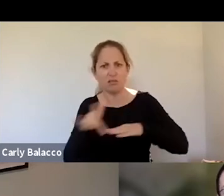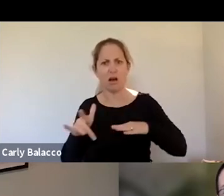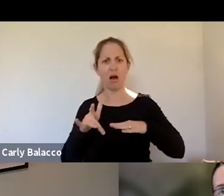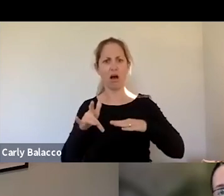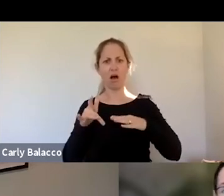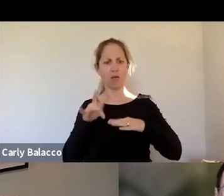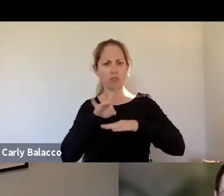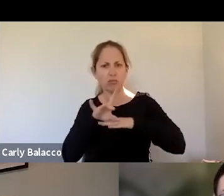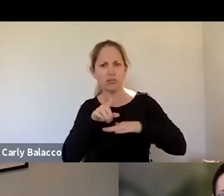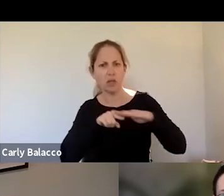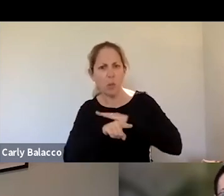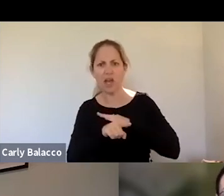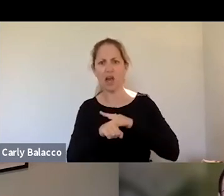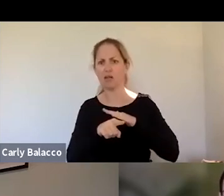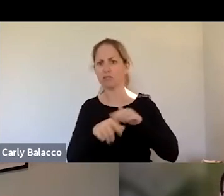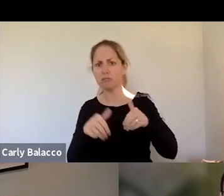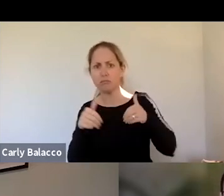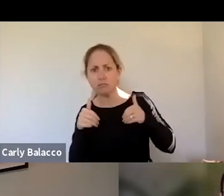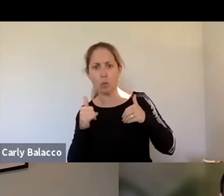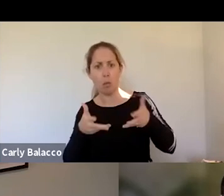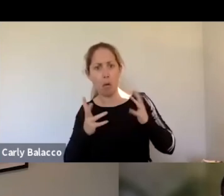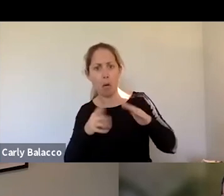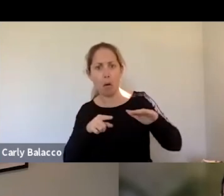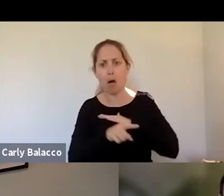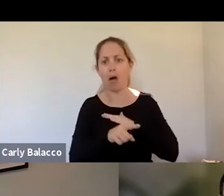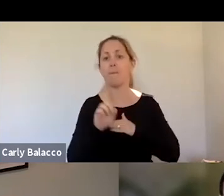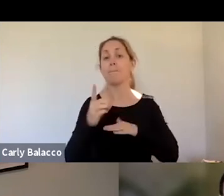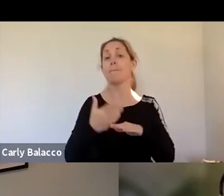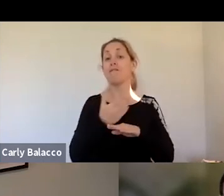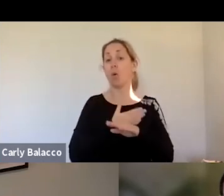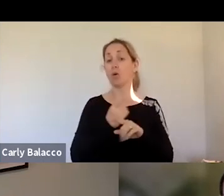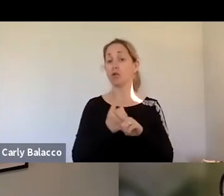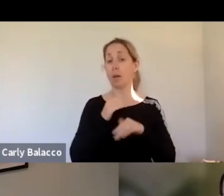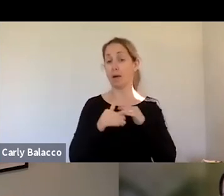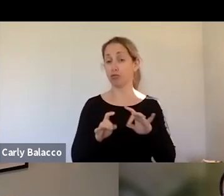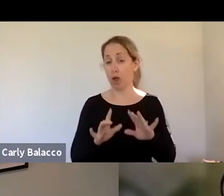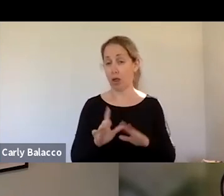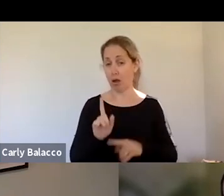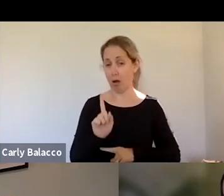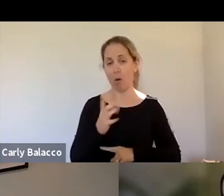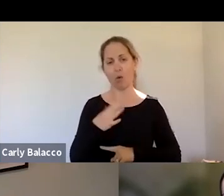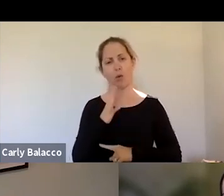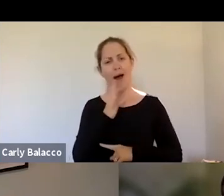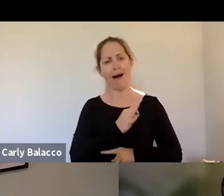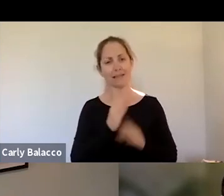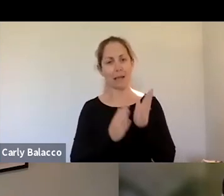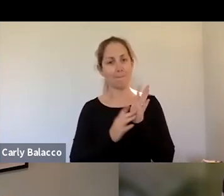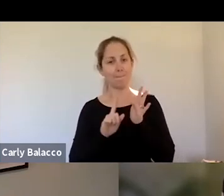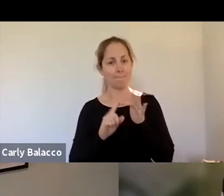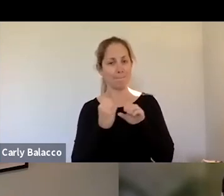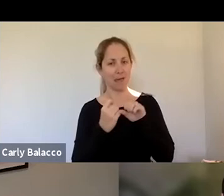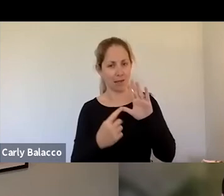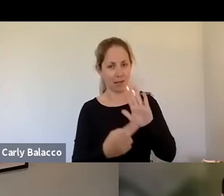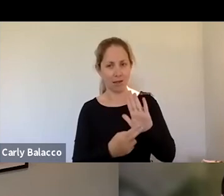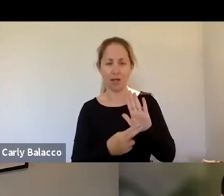before we get into kind of the Australian situation, Megan, I thought it would be great just to hear if you can elaborate a little